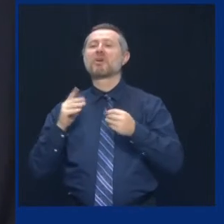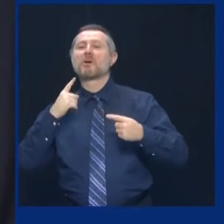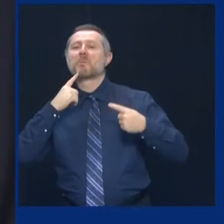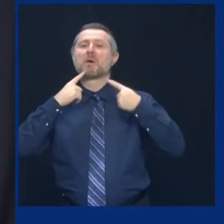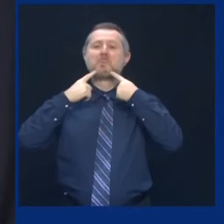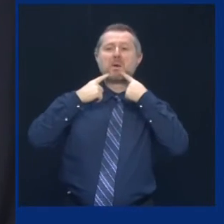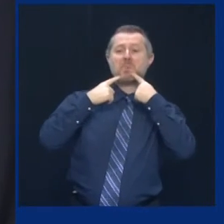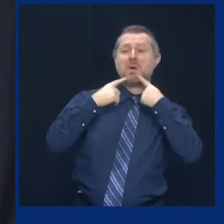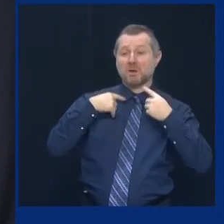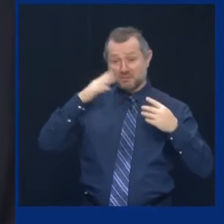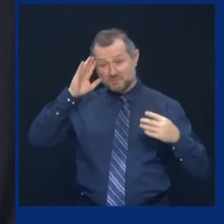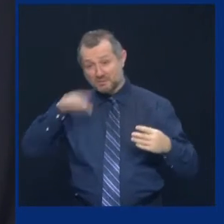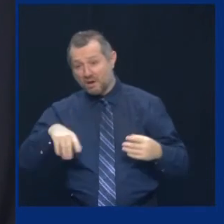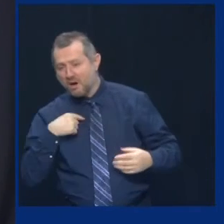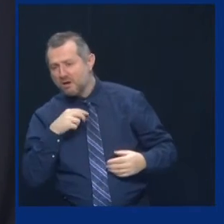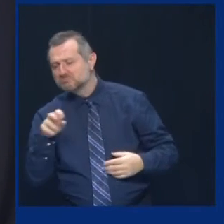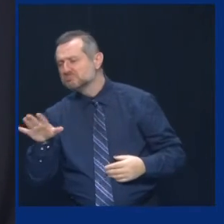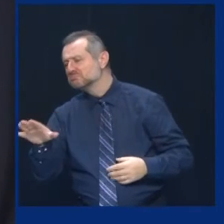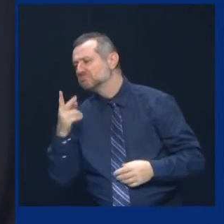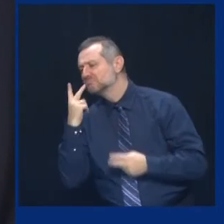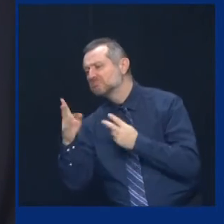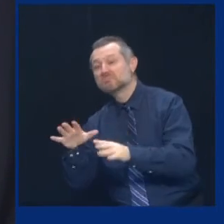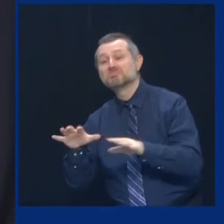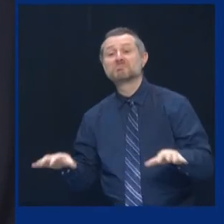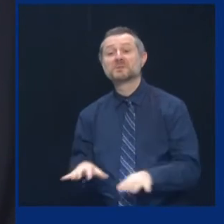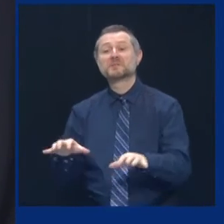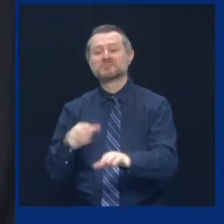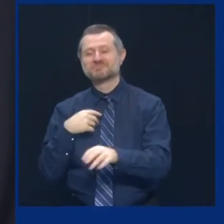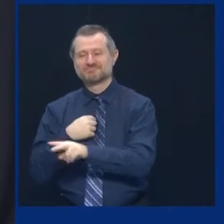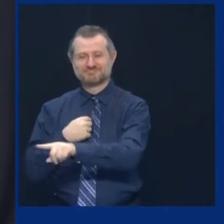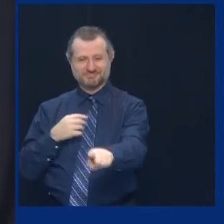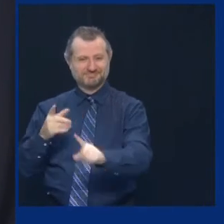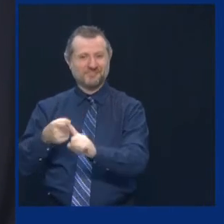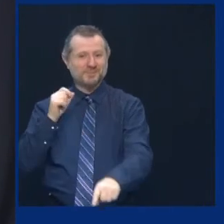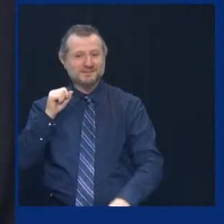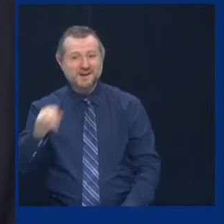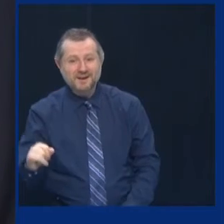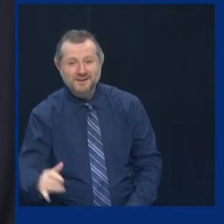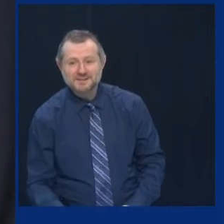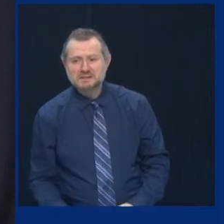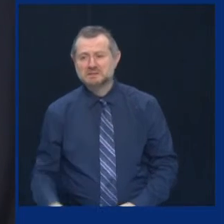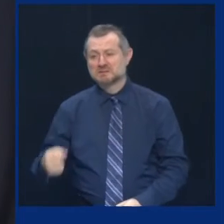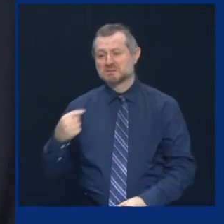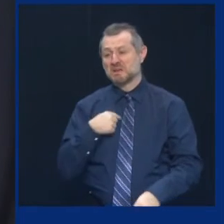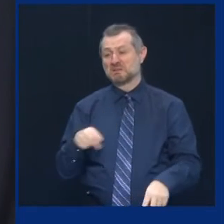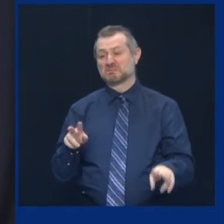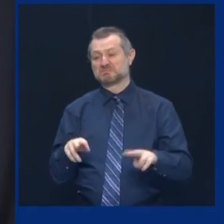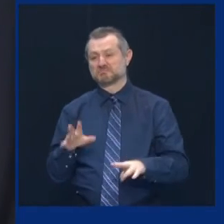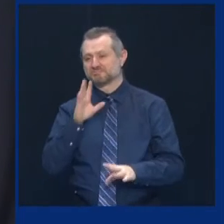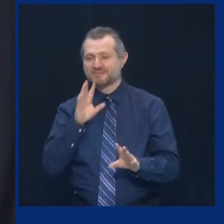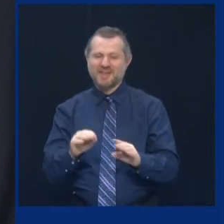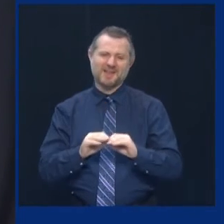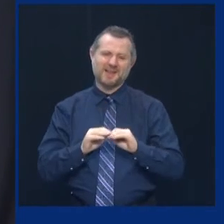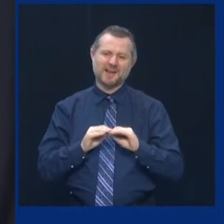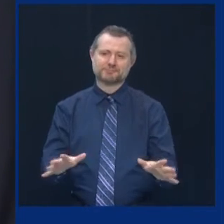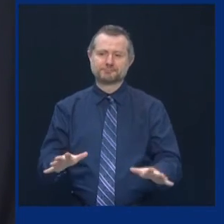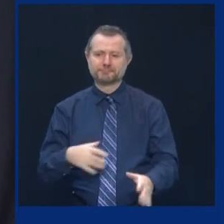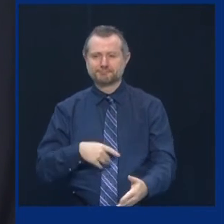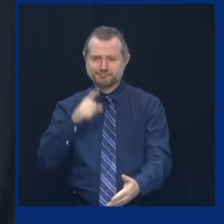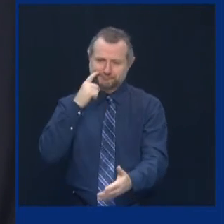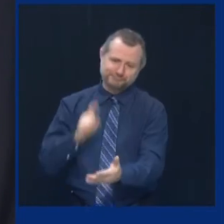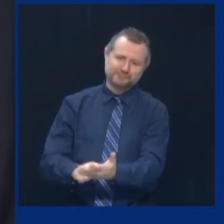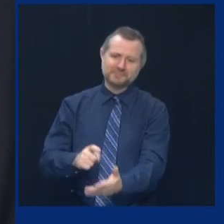many Staten Islanders, I think they are demonstrable evidence that many Staten